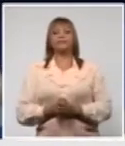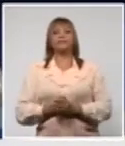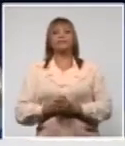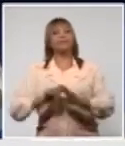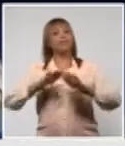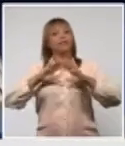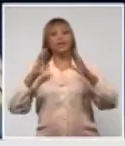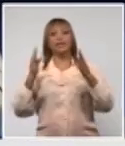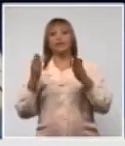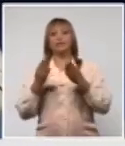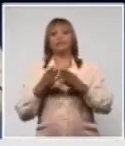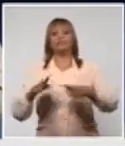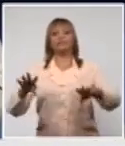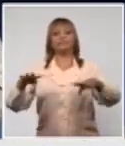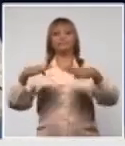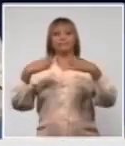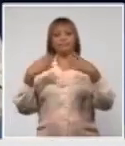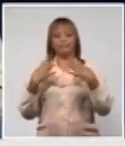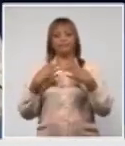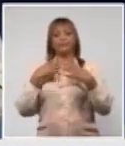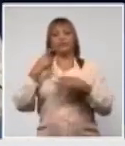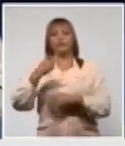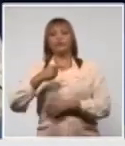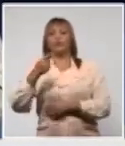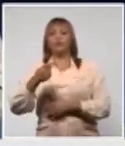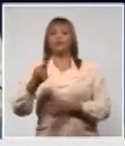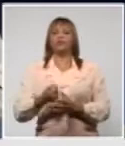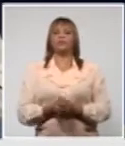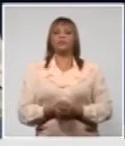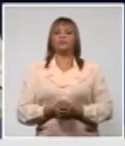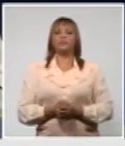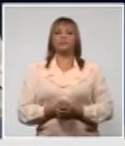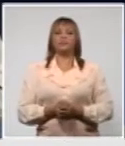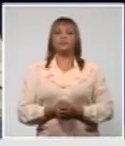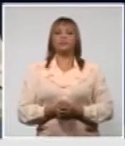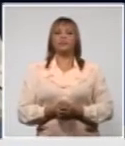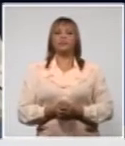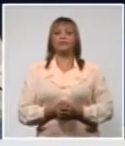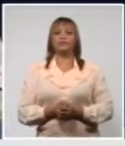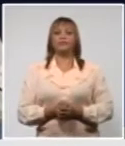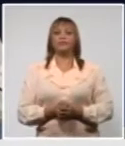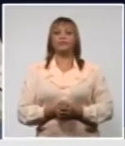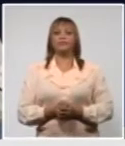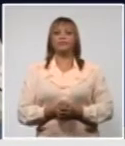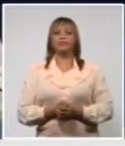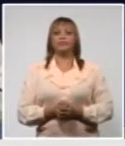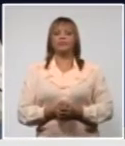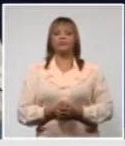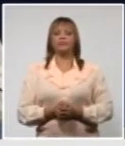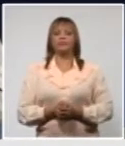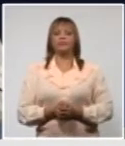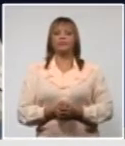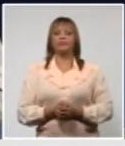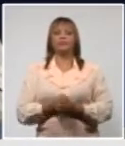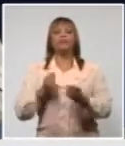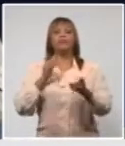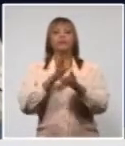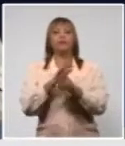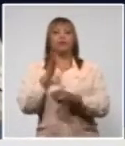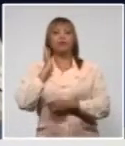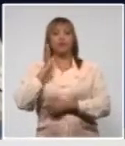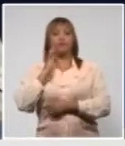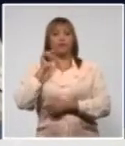audience tuned in to this briefing. We start today's press conference by recalling an important historic